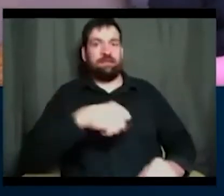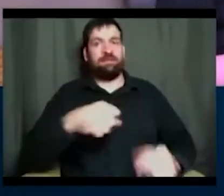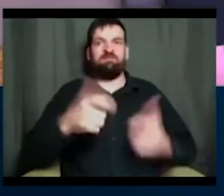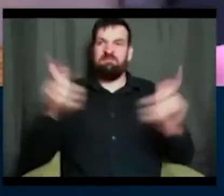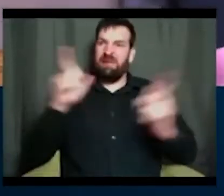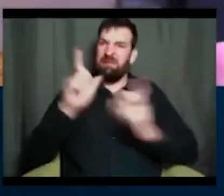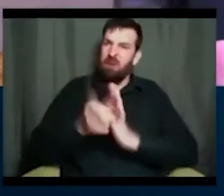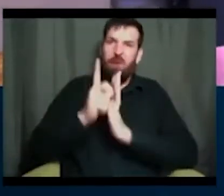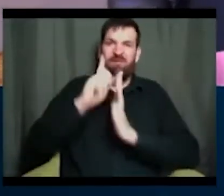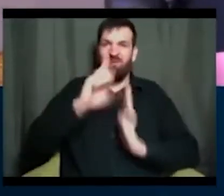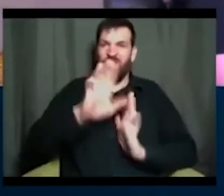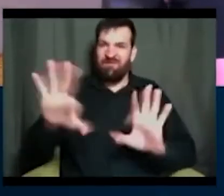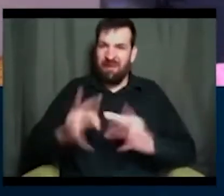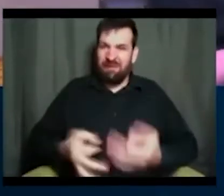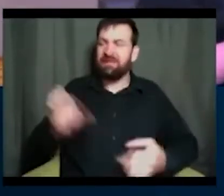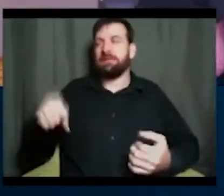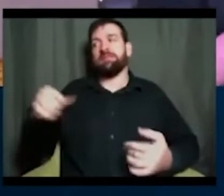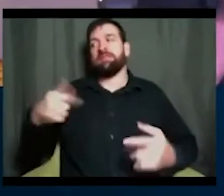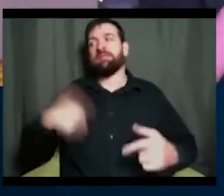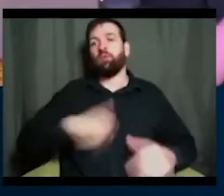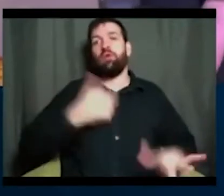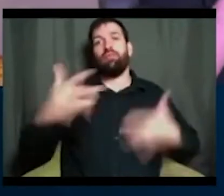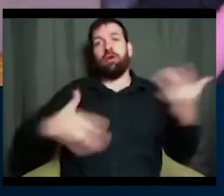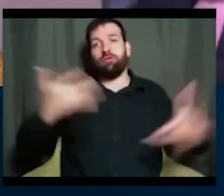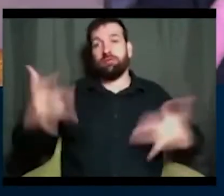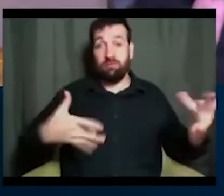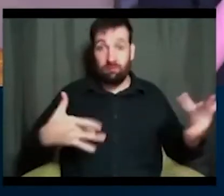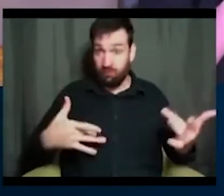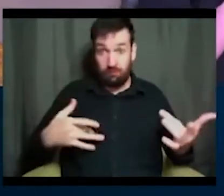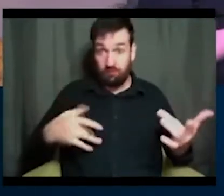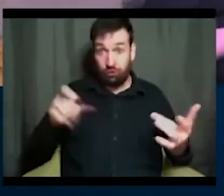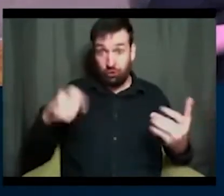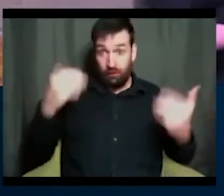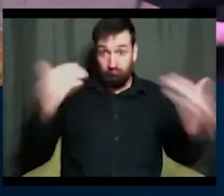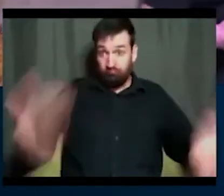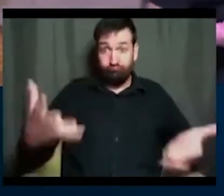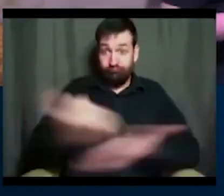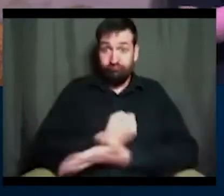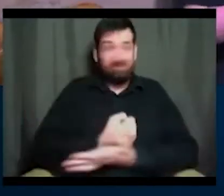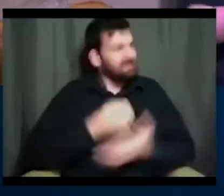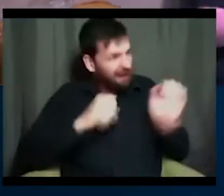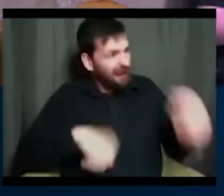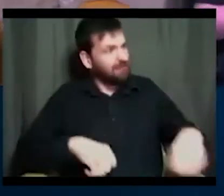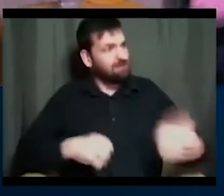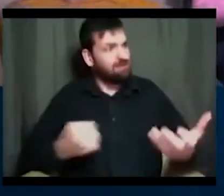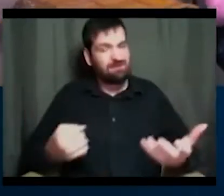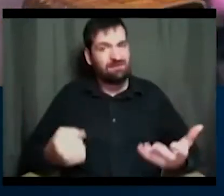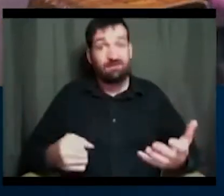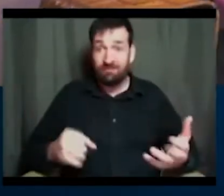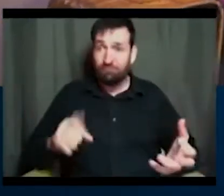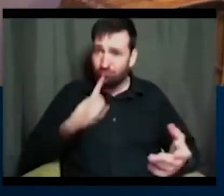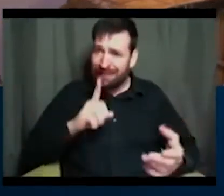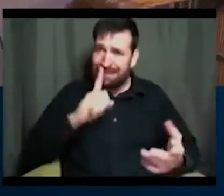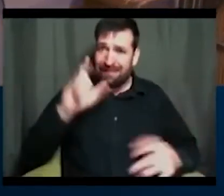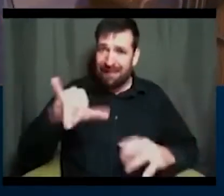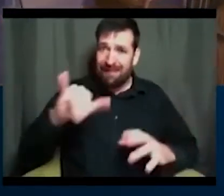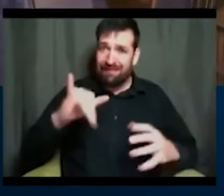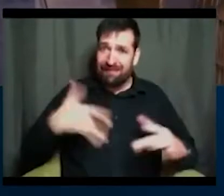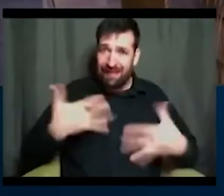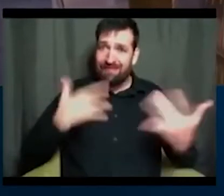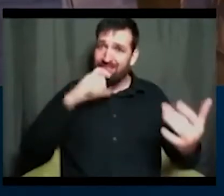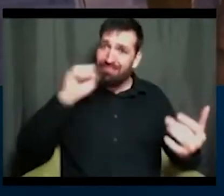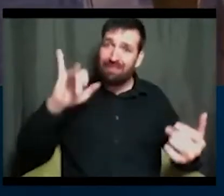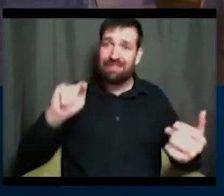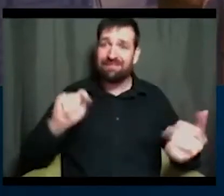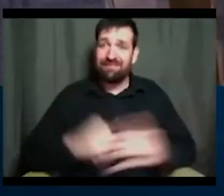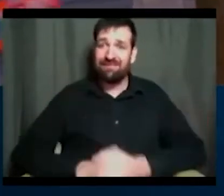is. We're thrilled. Okay, should we just get right to it? Yeah. Wow, you really are this excited. I love this. All